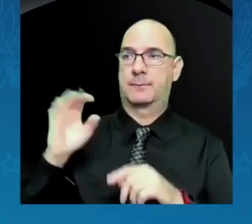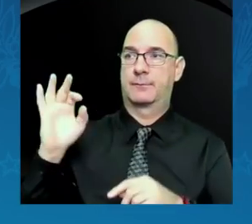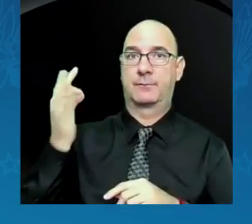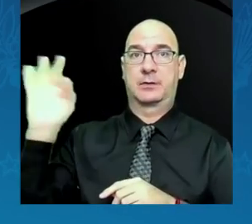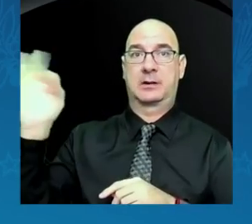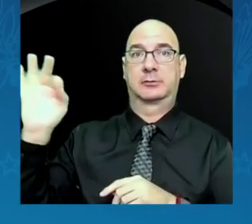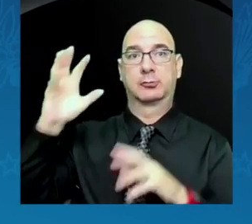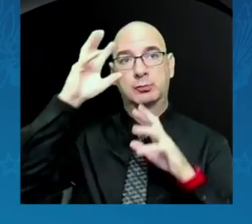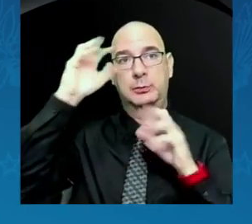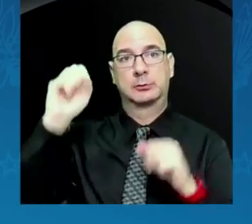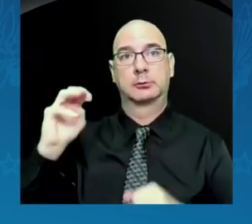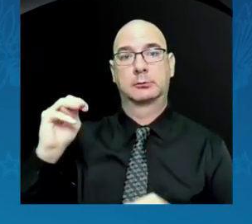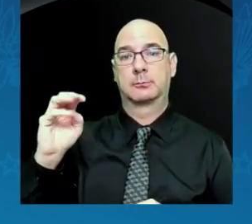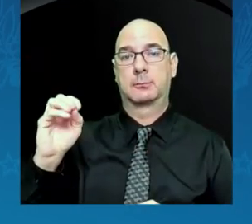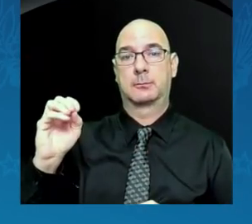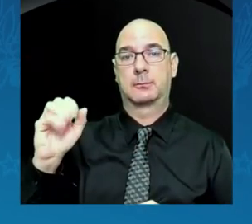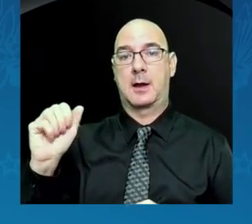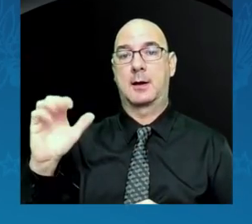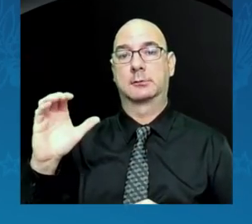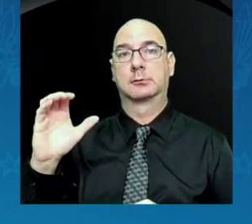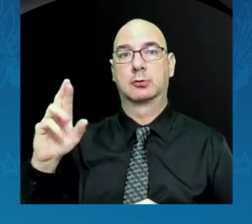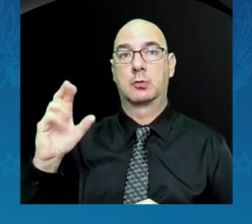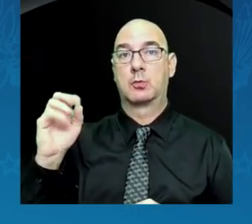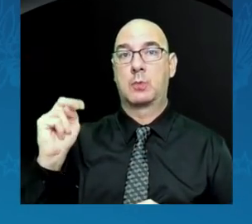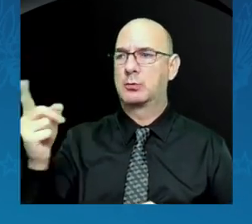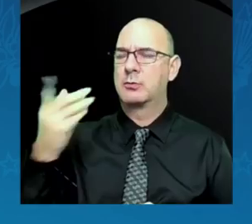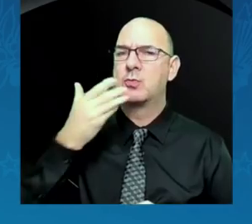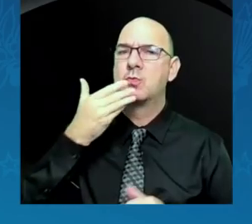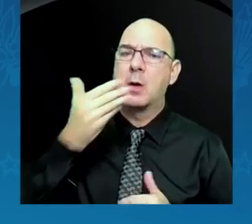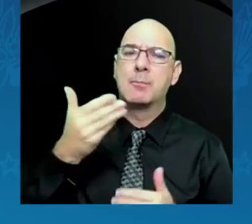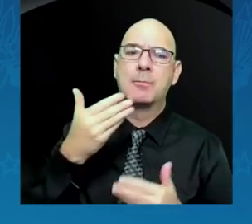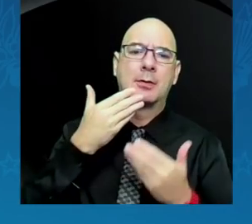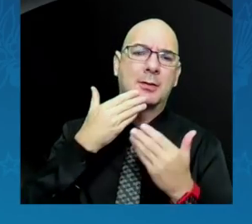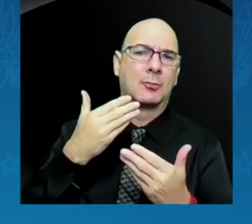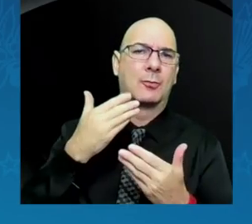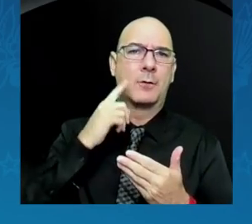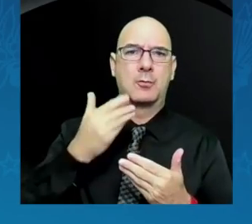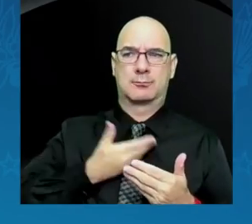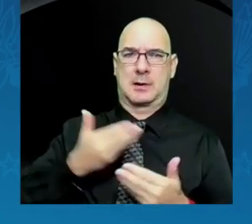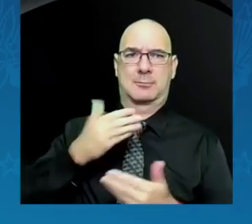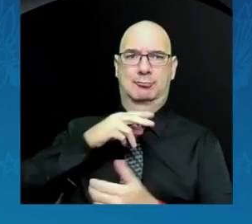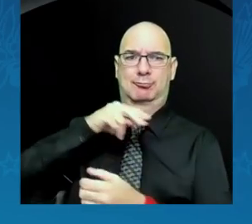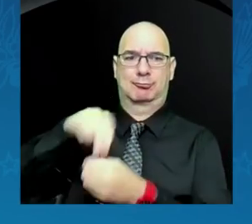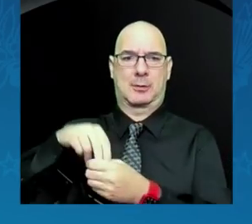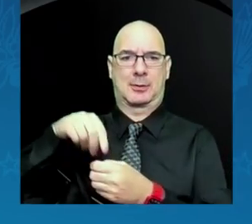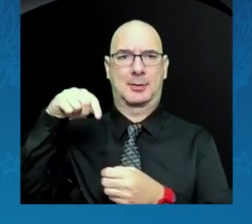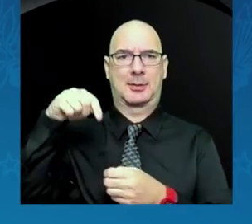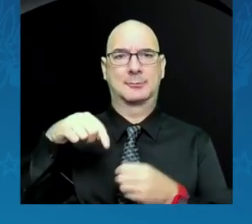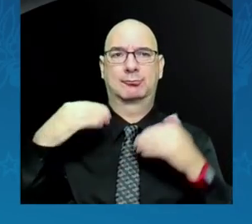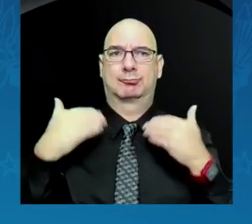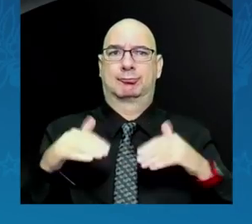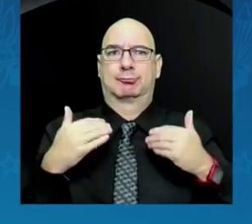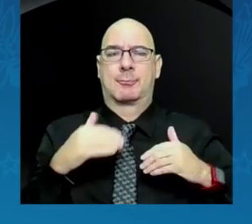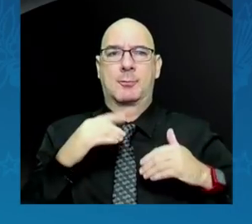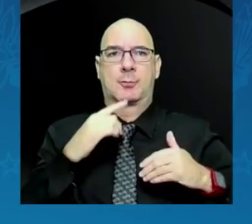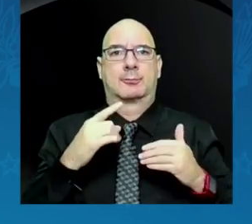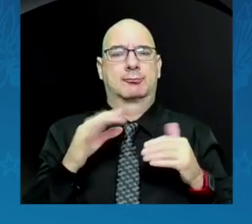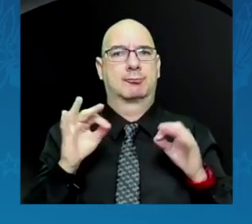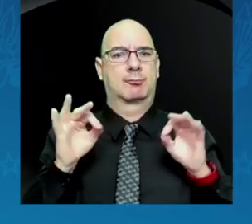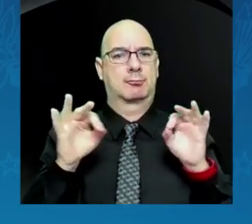welcome that we have received during the course of this very productive trip. This trip, I